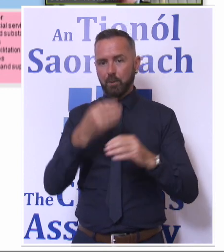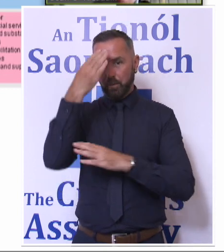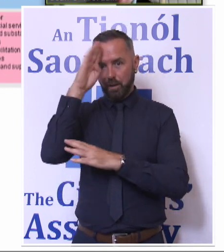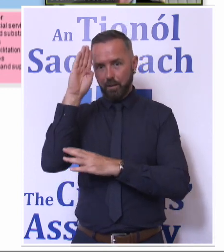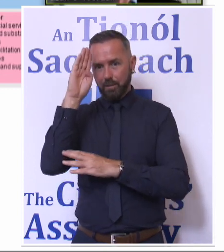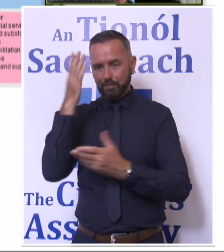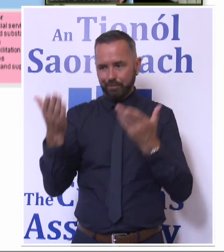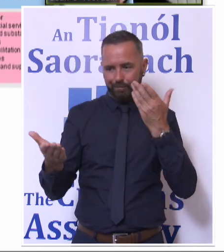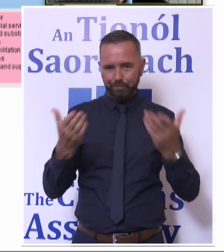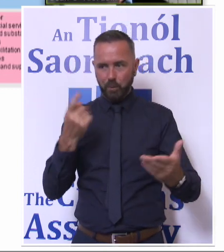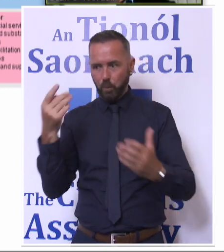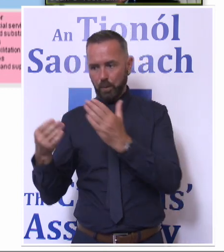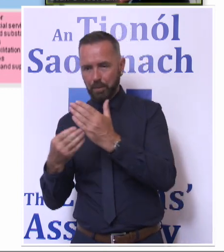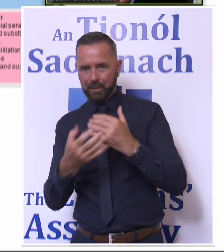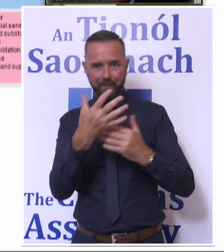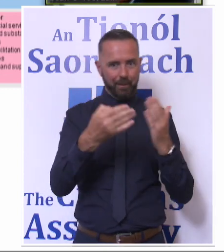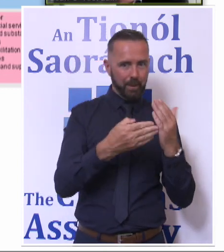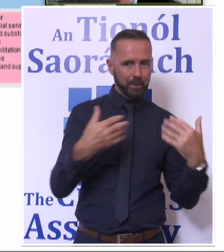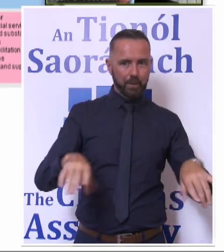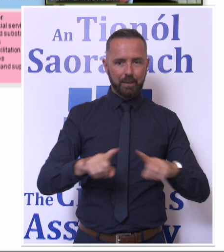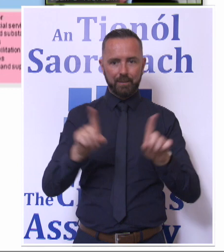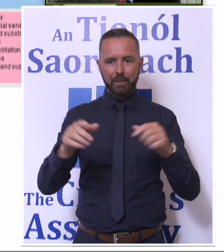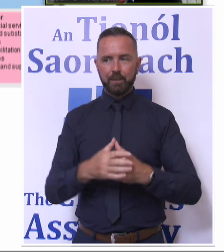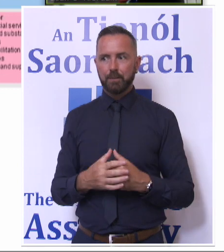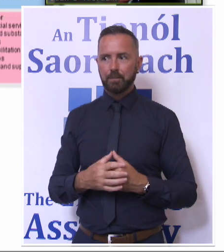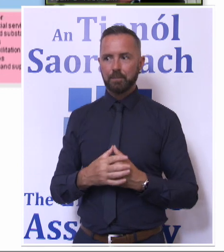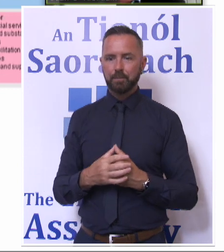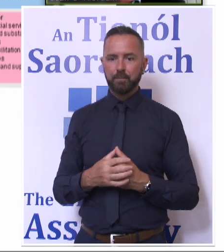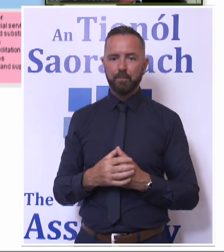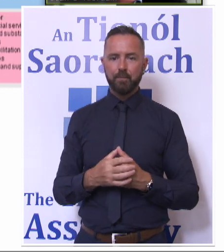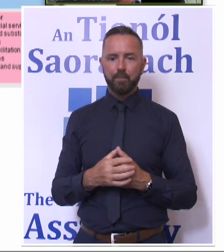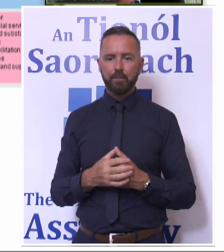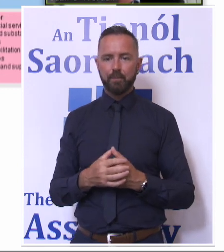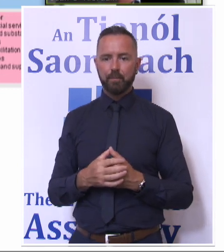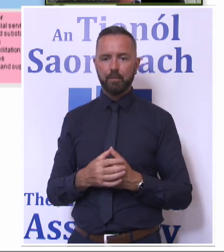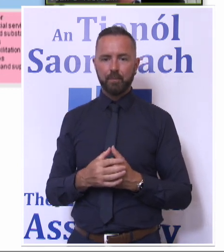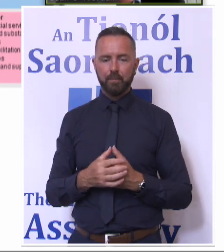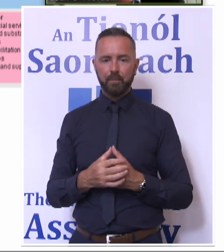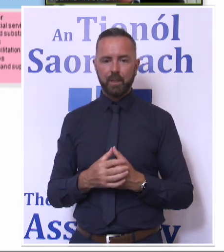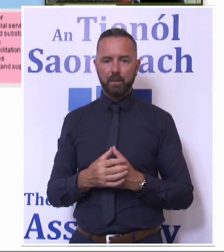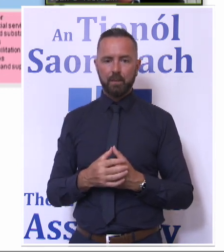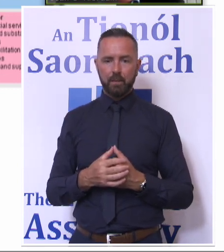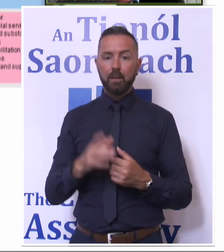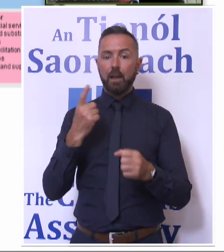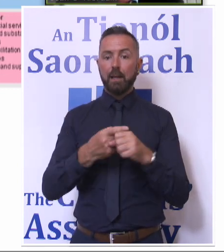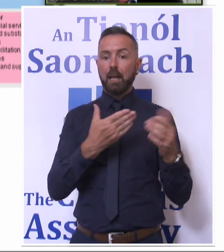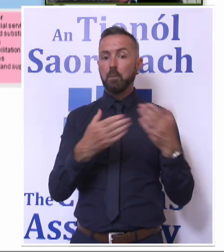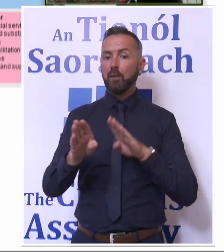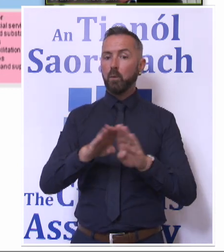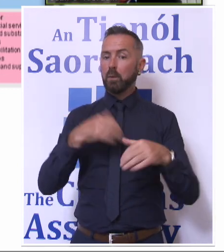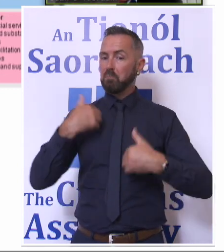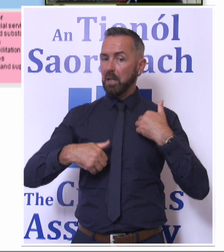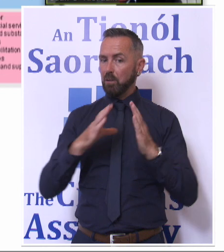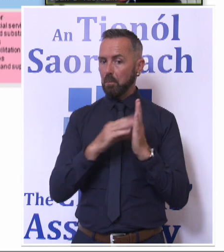spending that has been done in Finland. So again, it provides us with an interesting model.